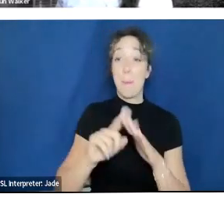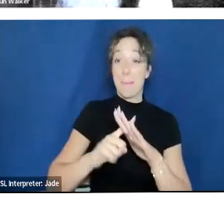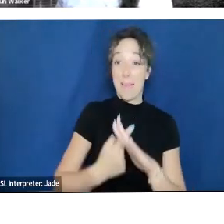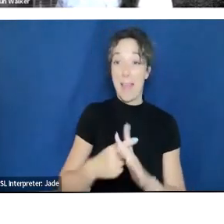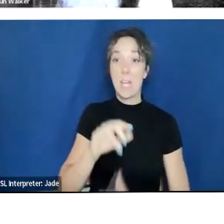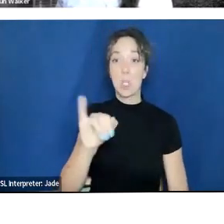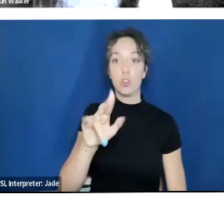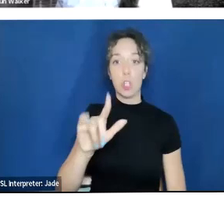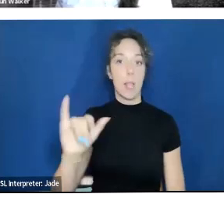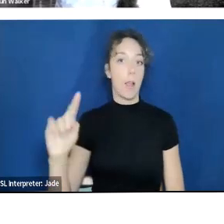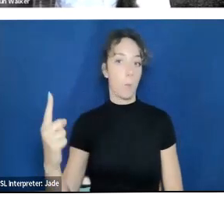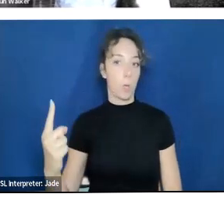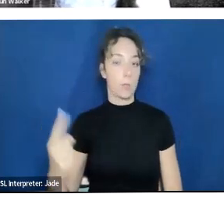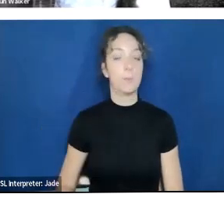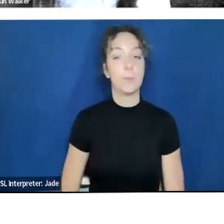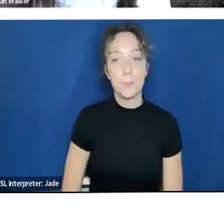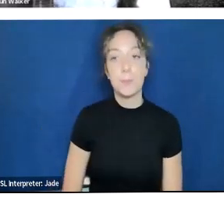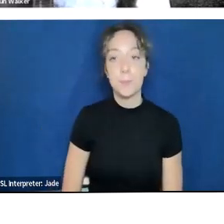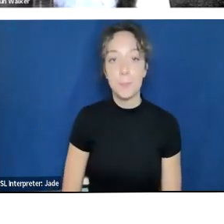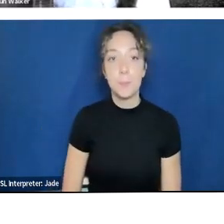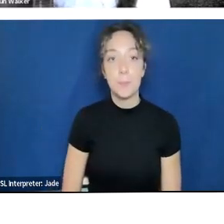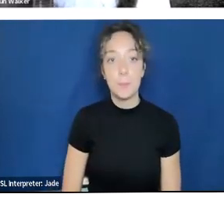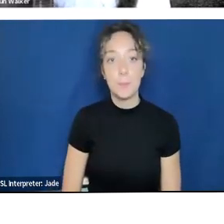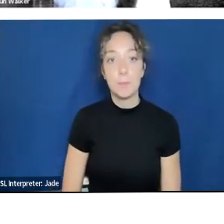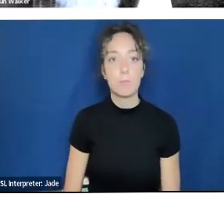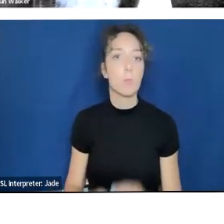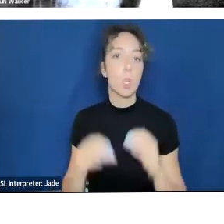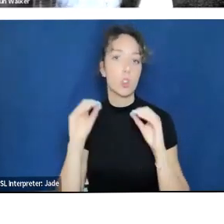July 1. There are no